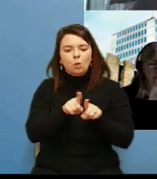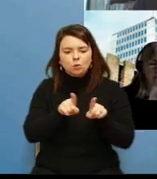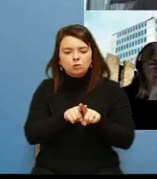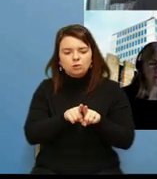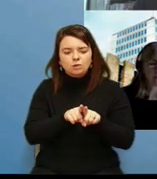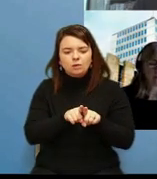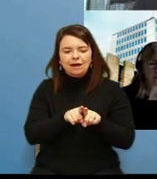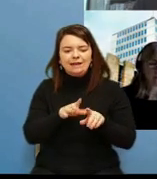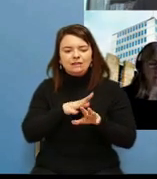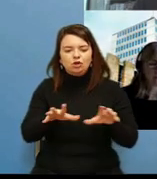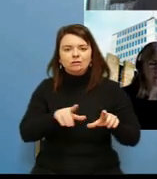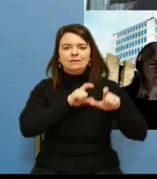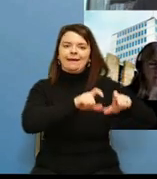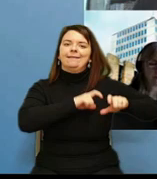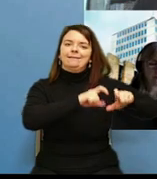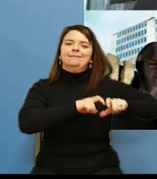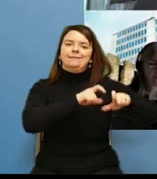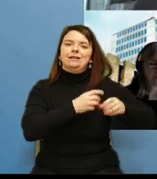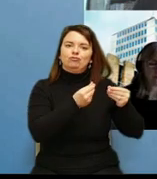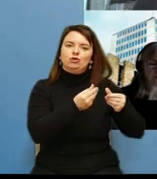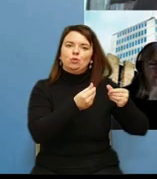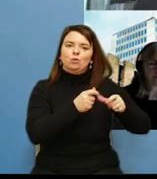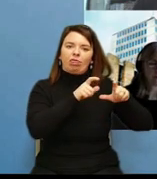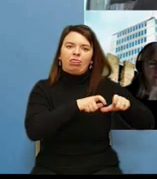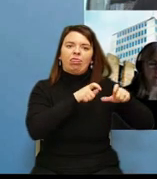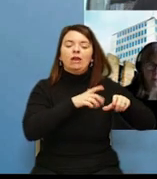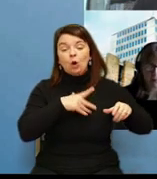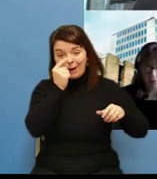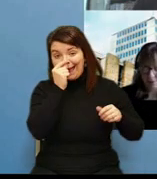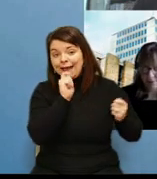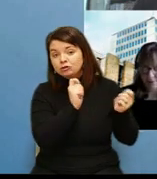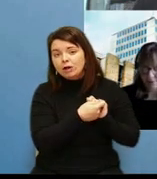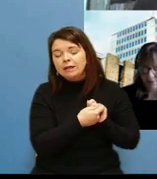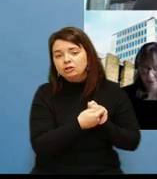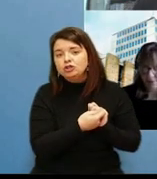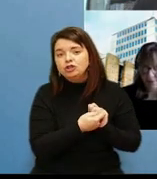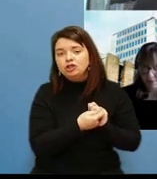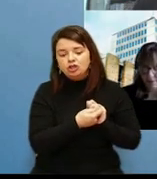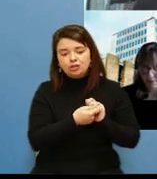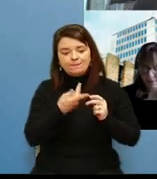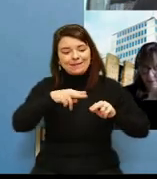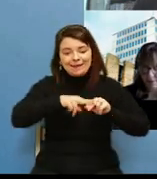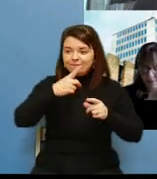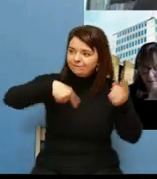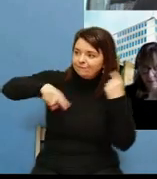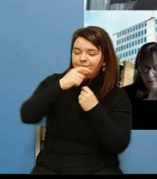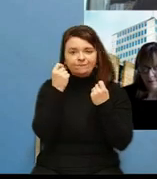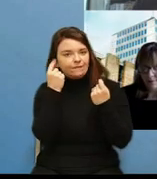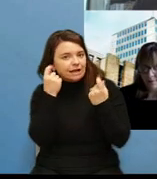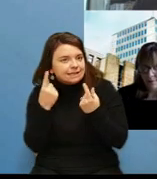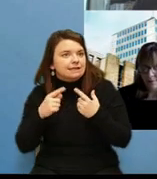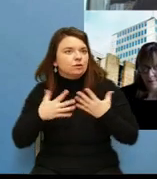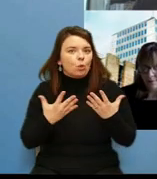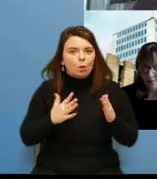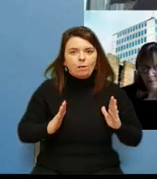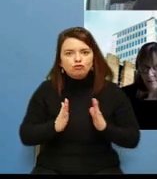it launched. But I am also it's not a static resource that can't change, and I think that if there